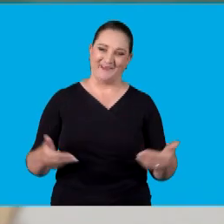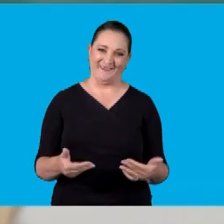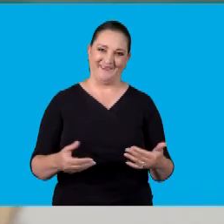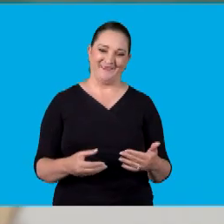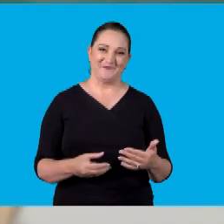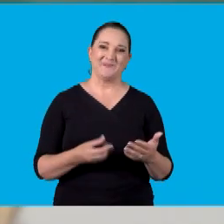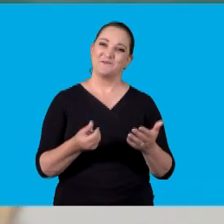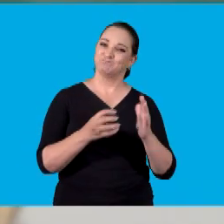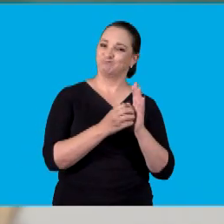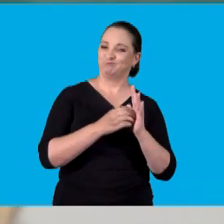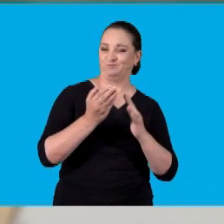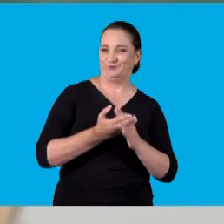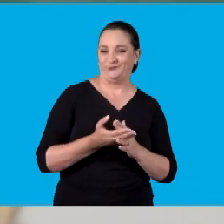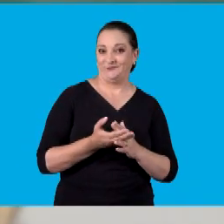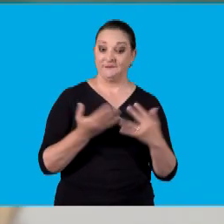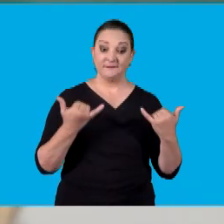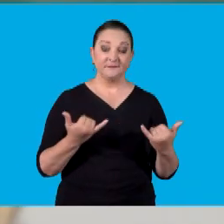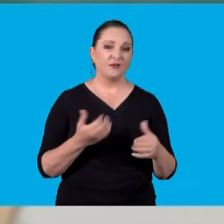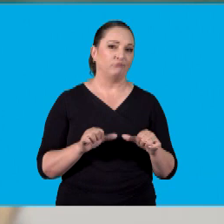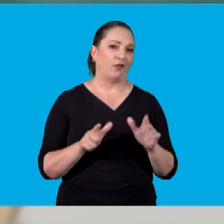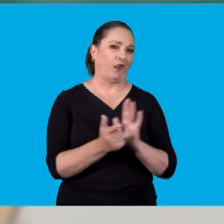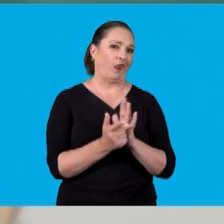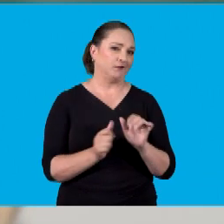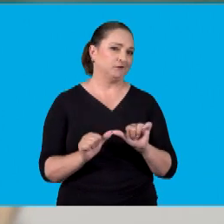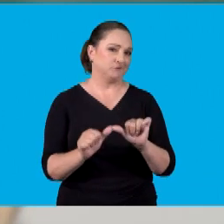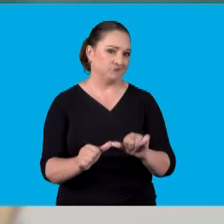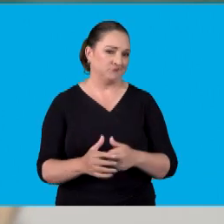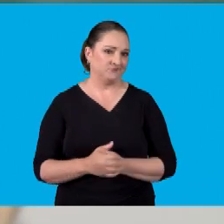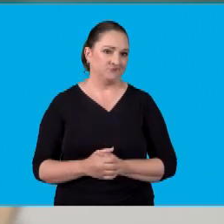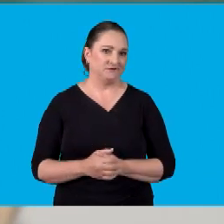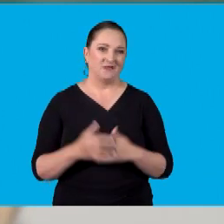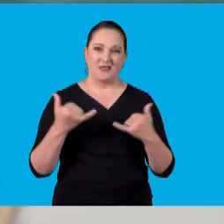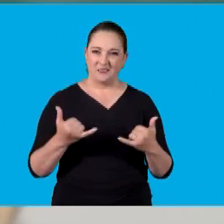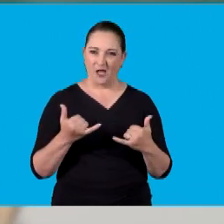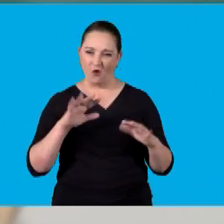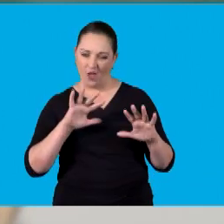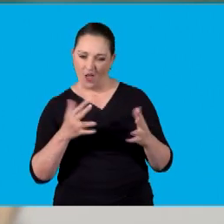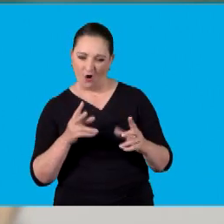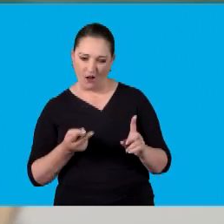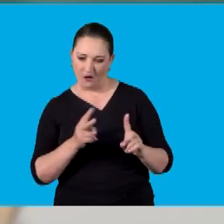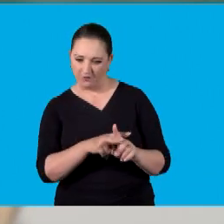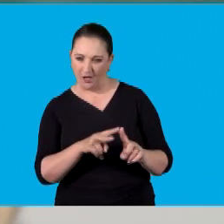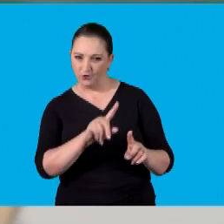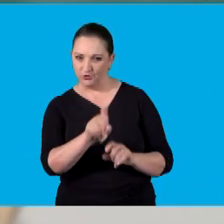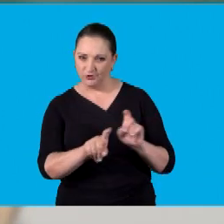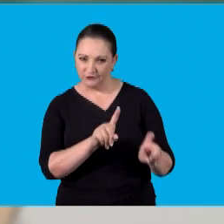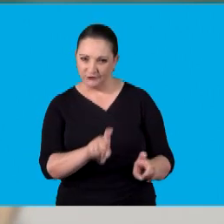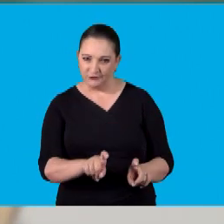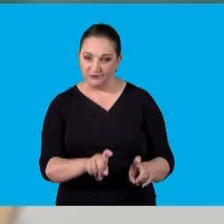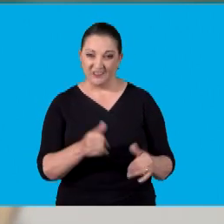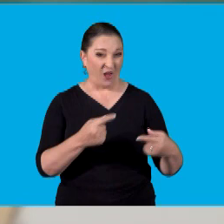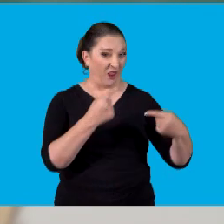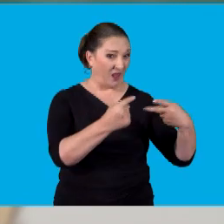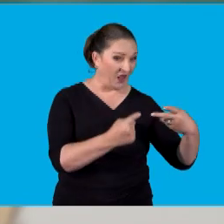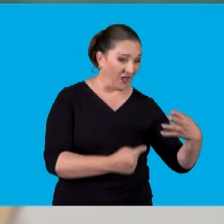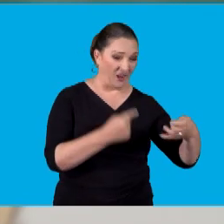Welcome back from the ad break, and let's continue with our lesson. Let's look more into those application questions. So now we are not just going